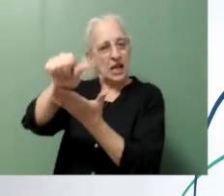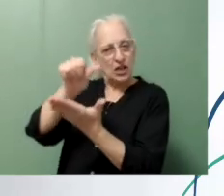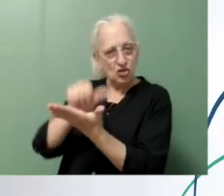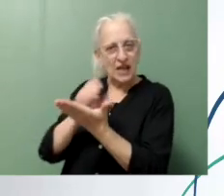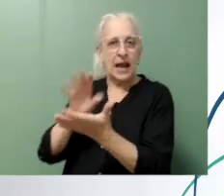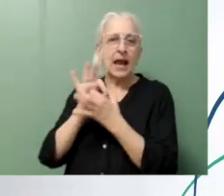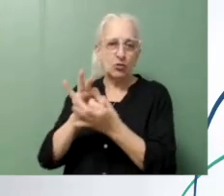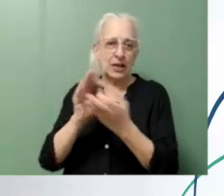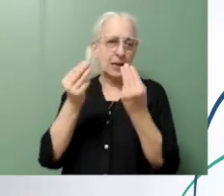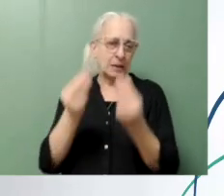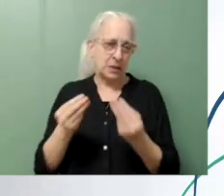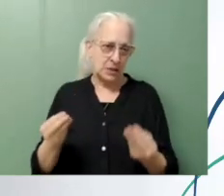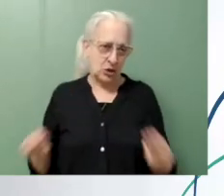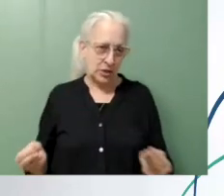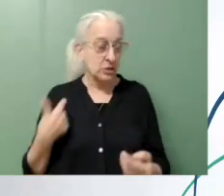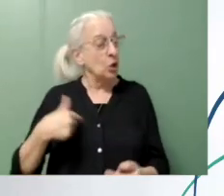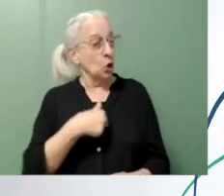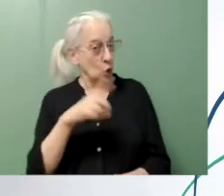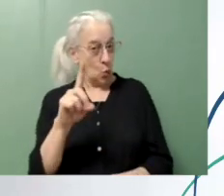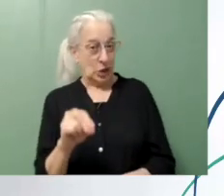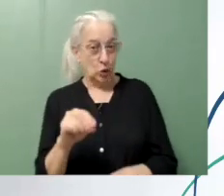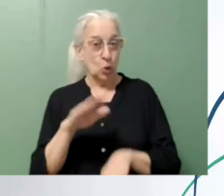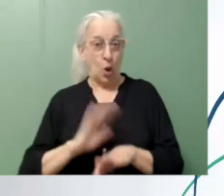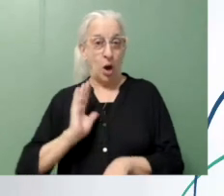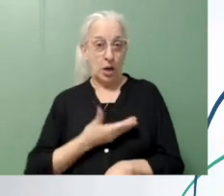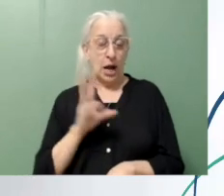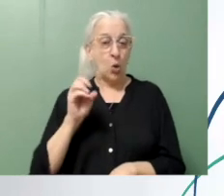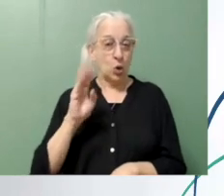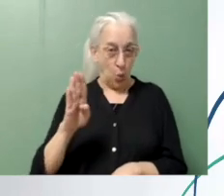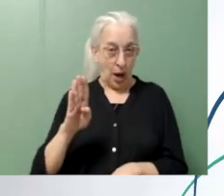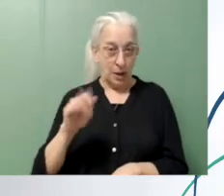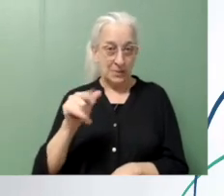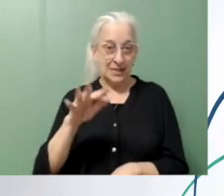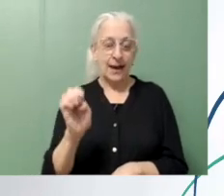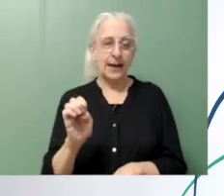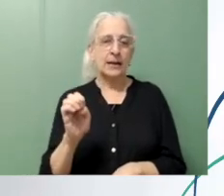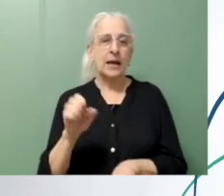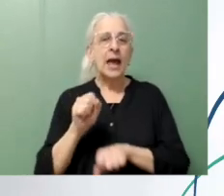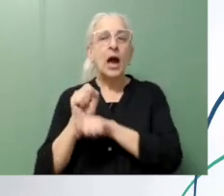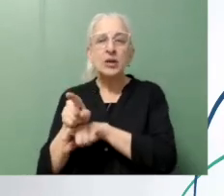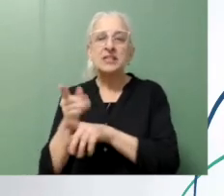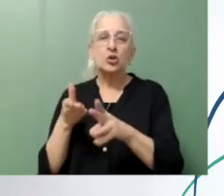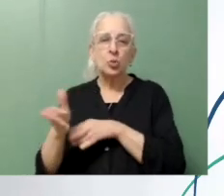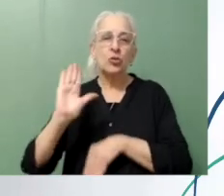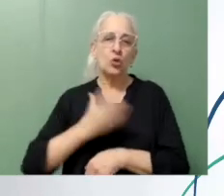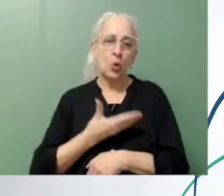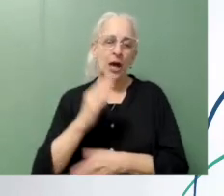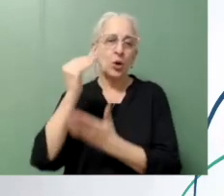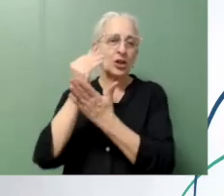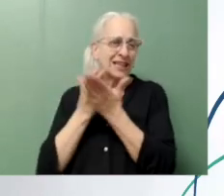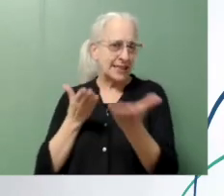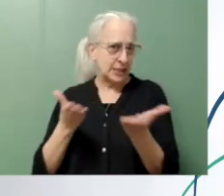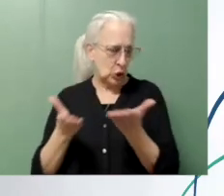related materials. We do post those on our website and we send them to people via our listserv. So we